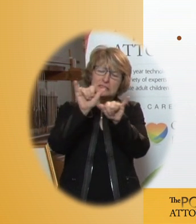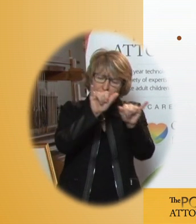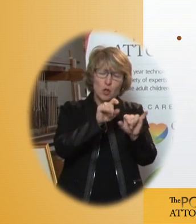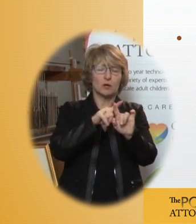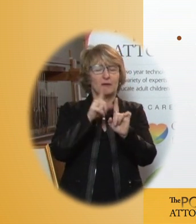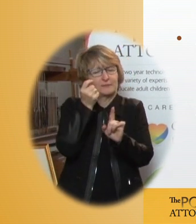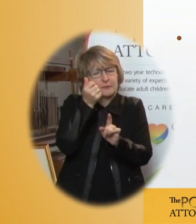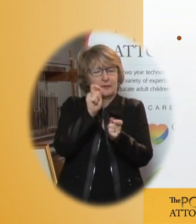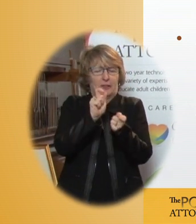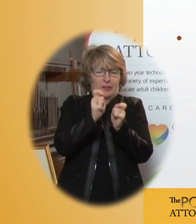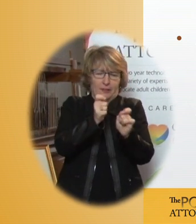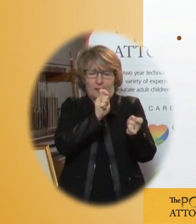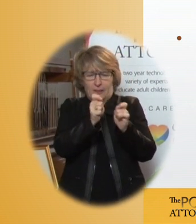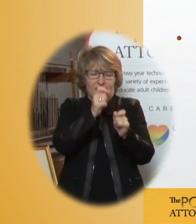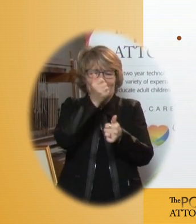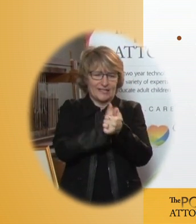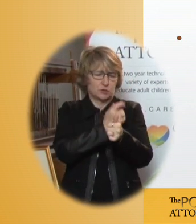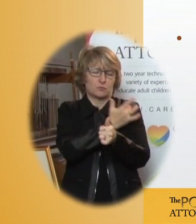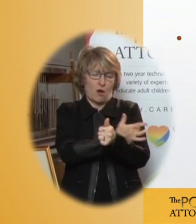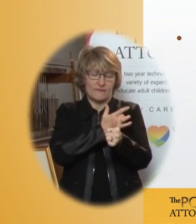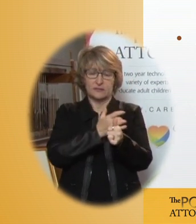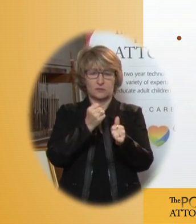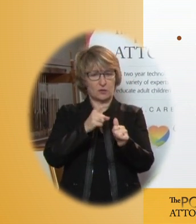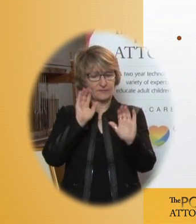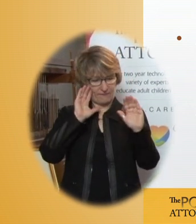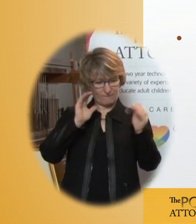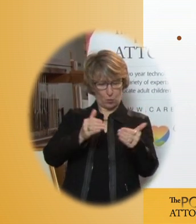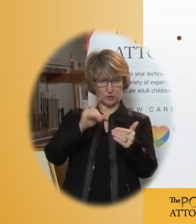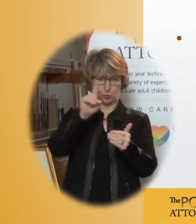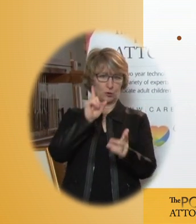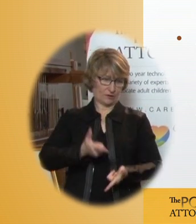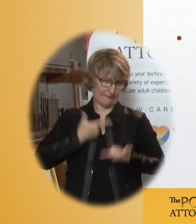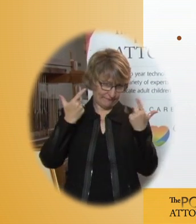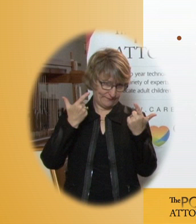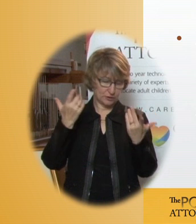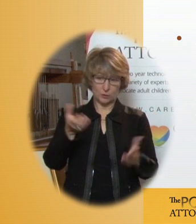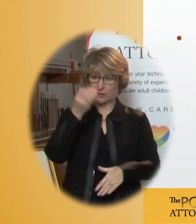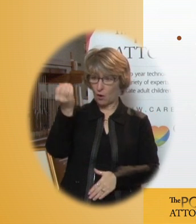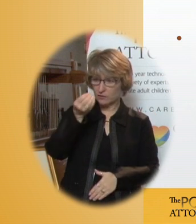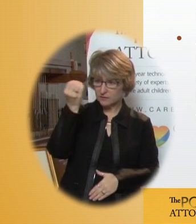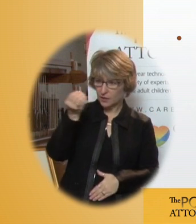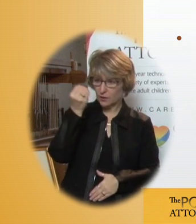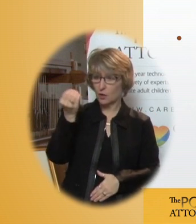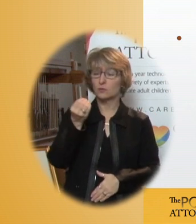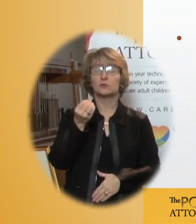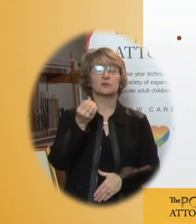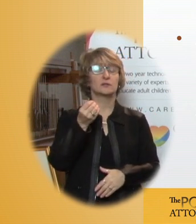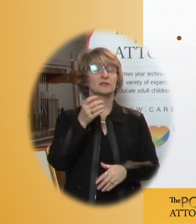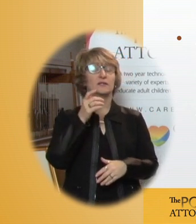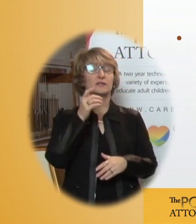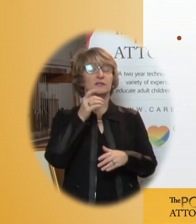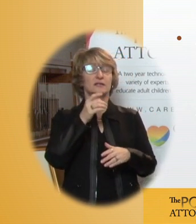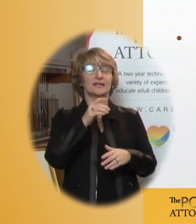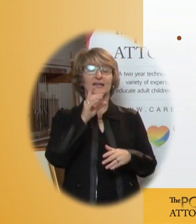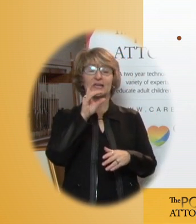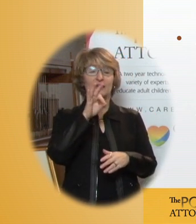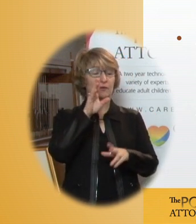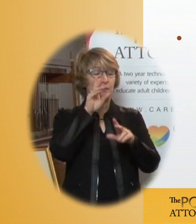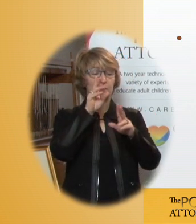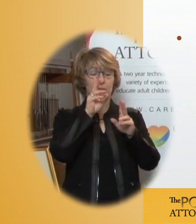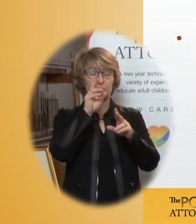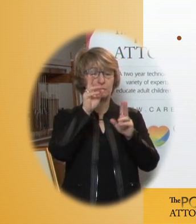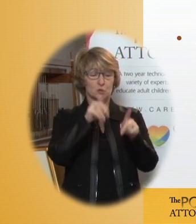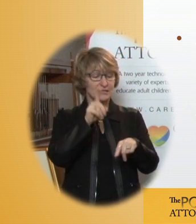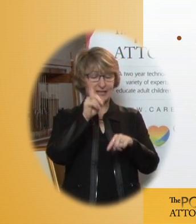some tweaks that each province has, so you have to look at the province where you're living. In Ontario, finding of incapacity relates to certain types